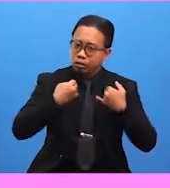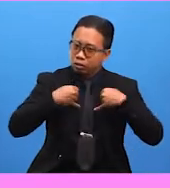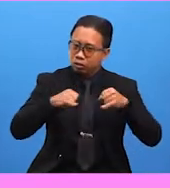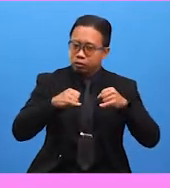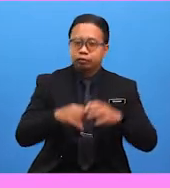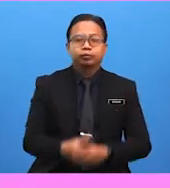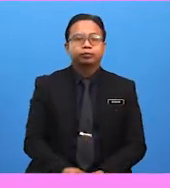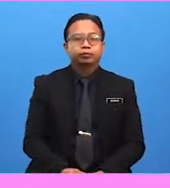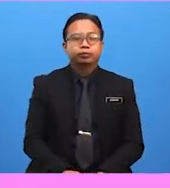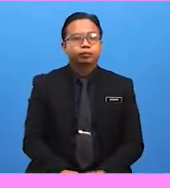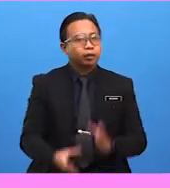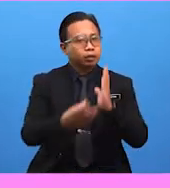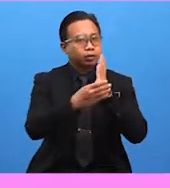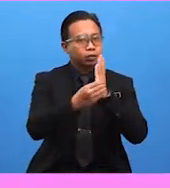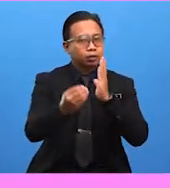by